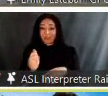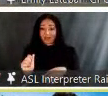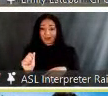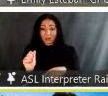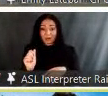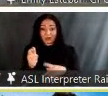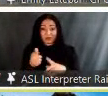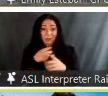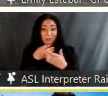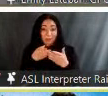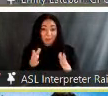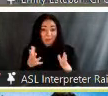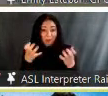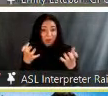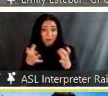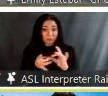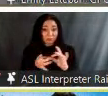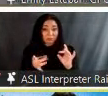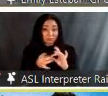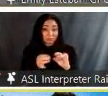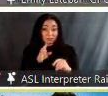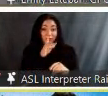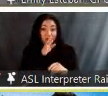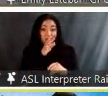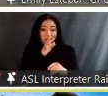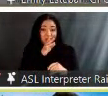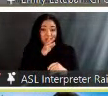a verbal public comment,